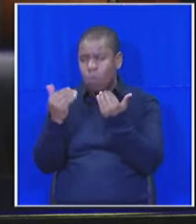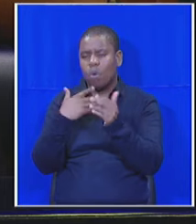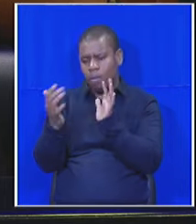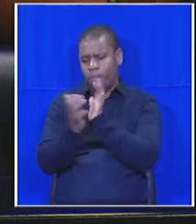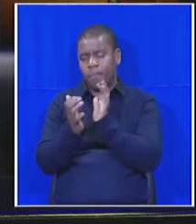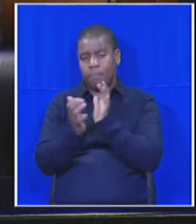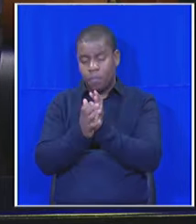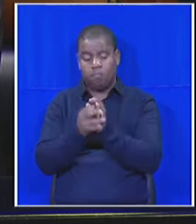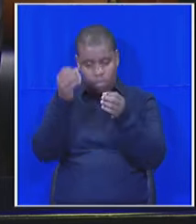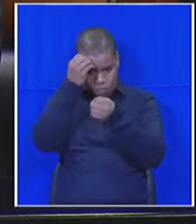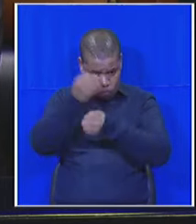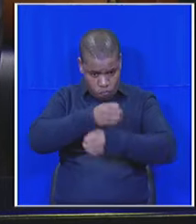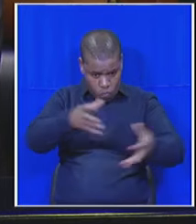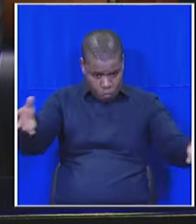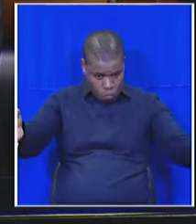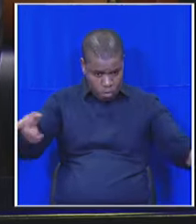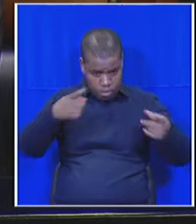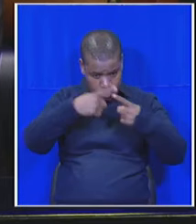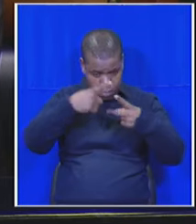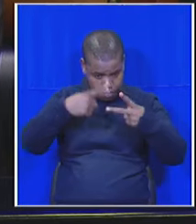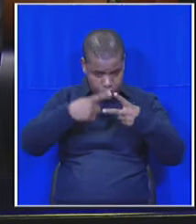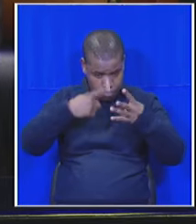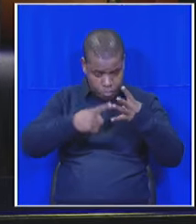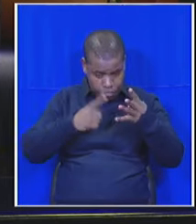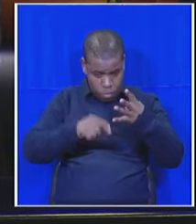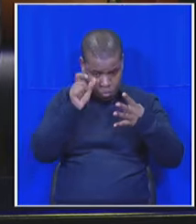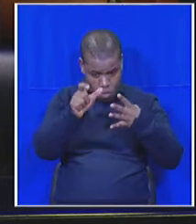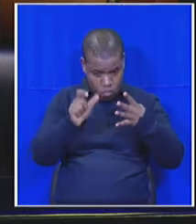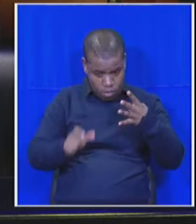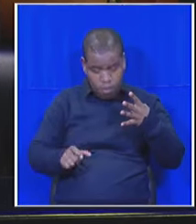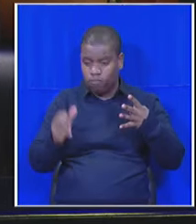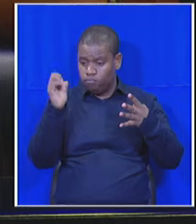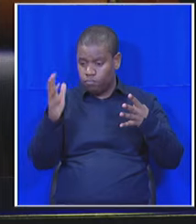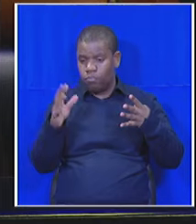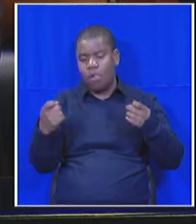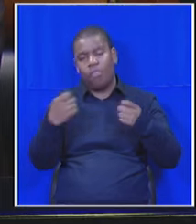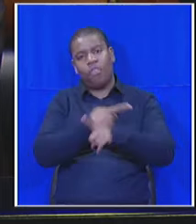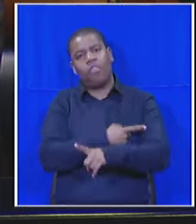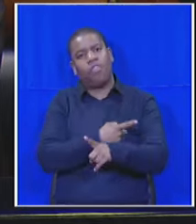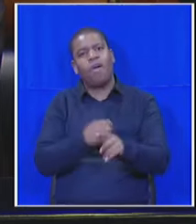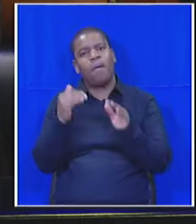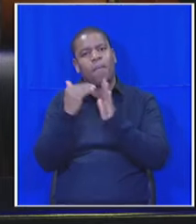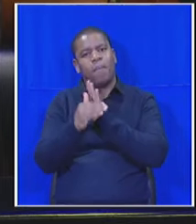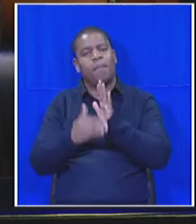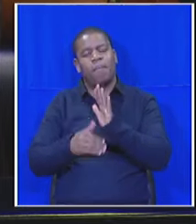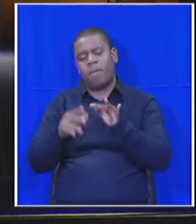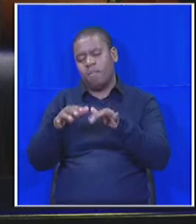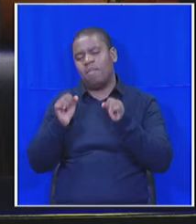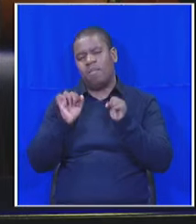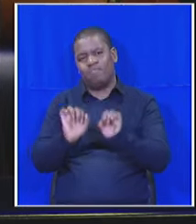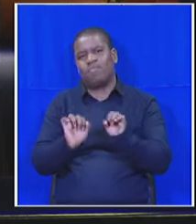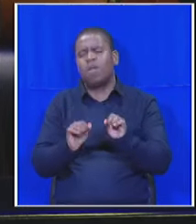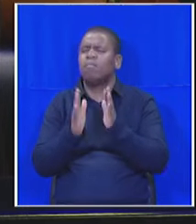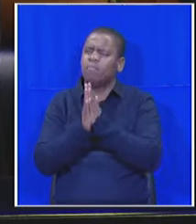remind ourselves on which words is unparliamentary. Let us not make use